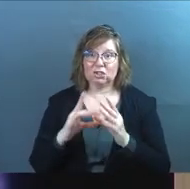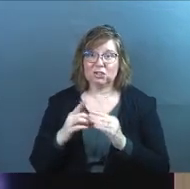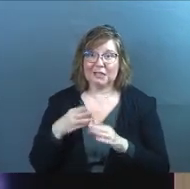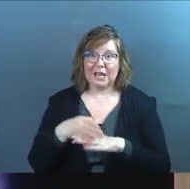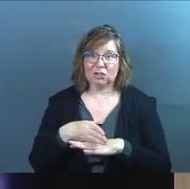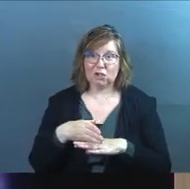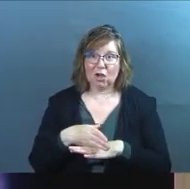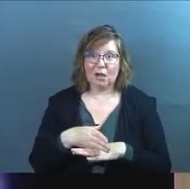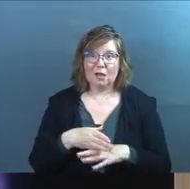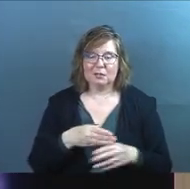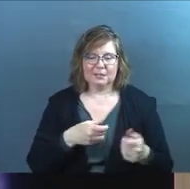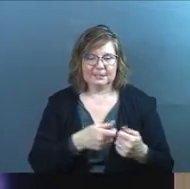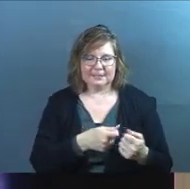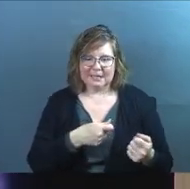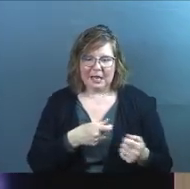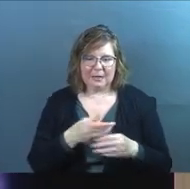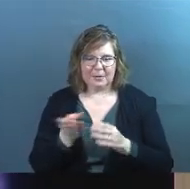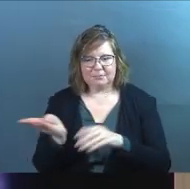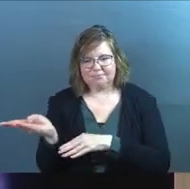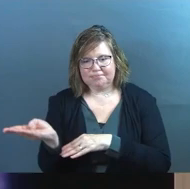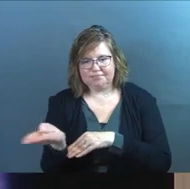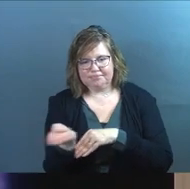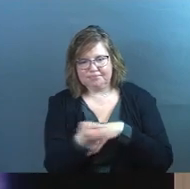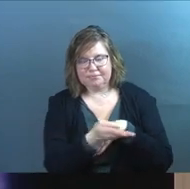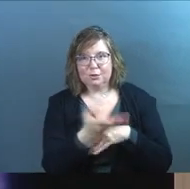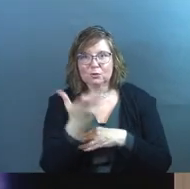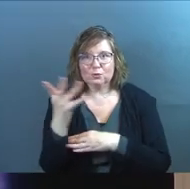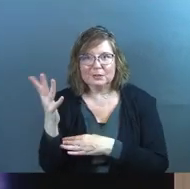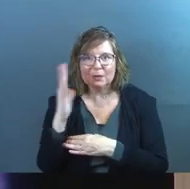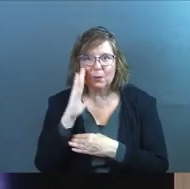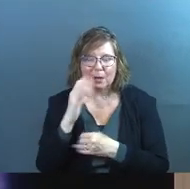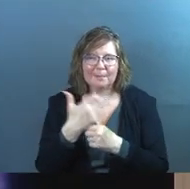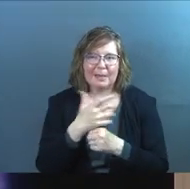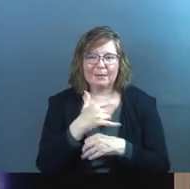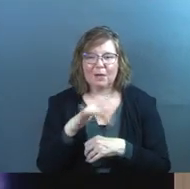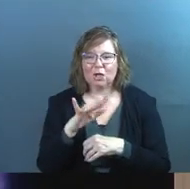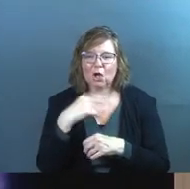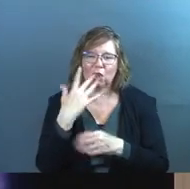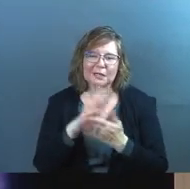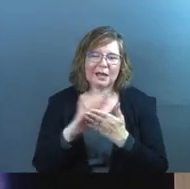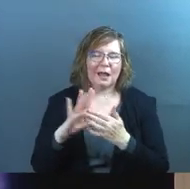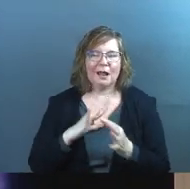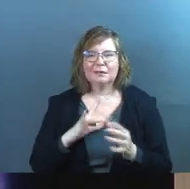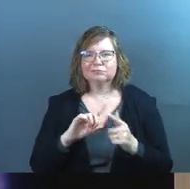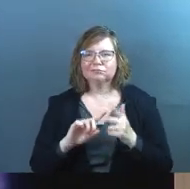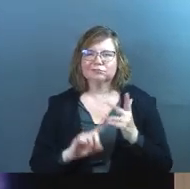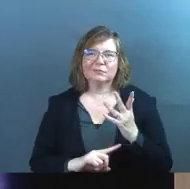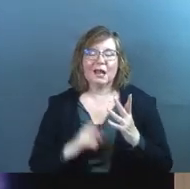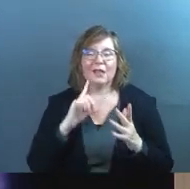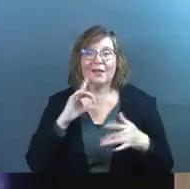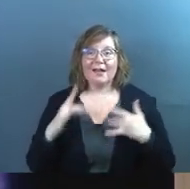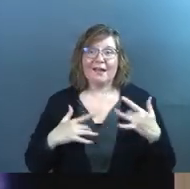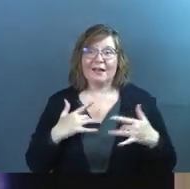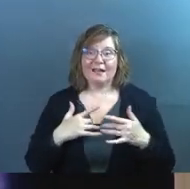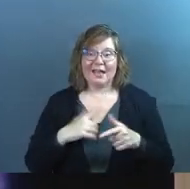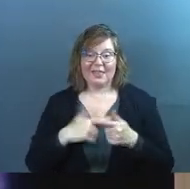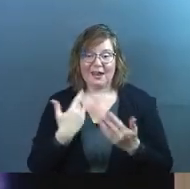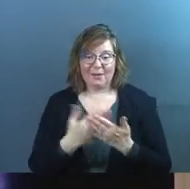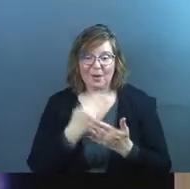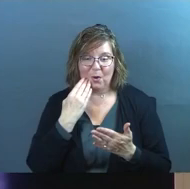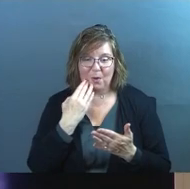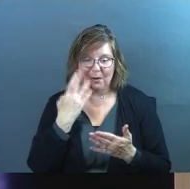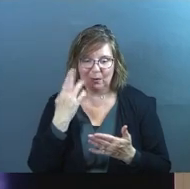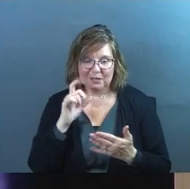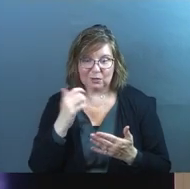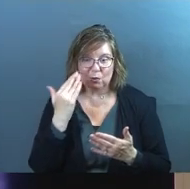excited. I'm like, oh, dude, I'm about to, you know, cut down trees and, like, do all this and, like, make my yard look nice and, you know, thought it was exciting. And then I got home